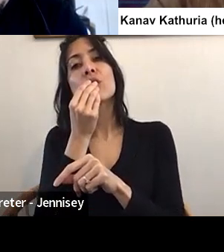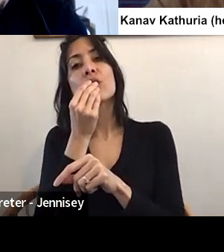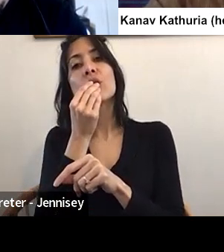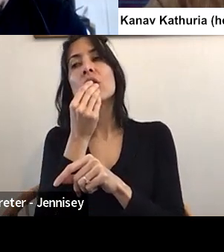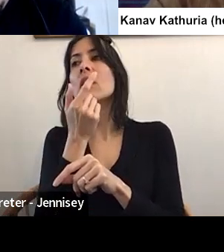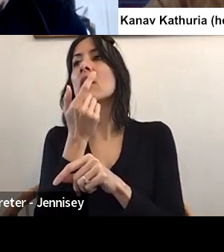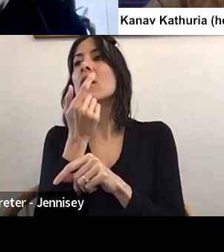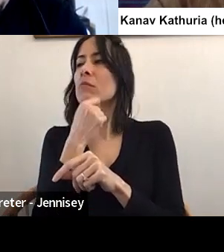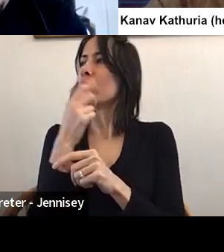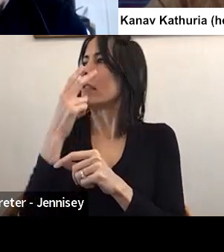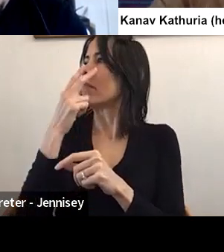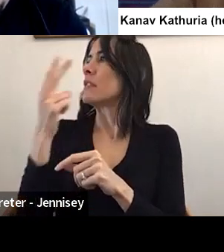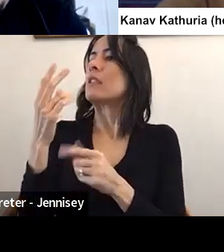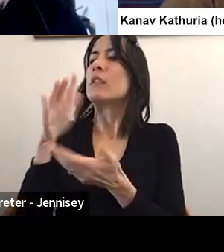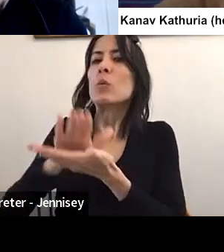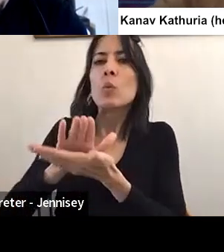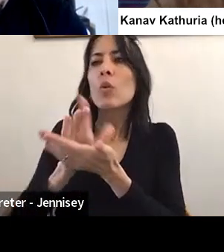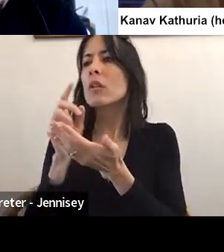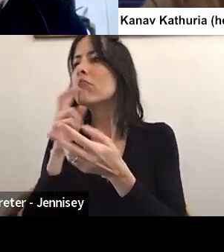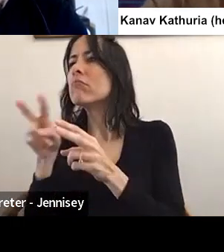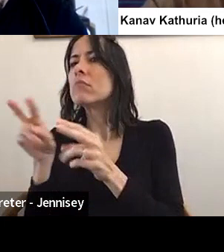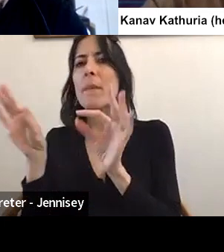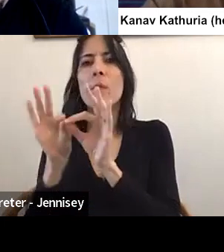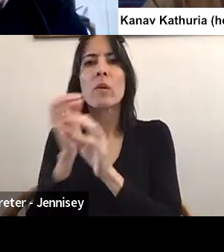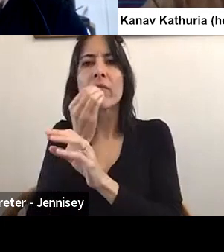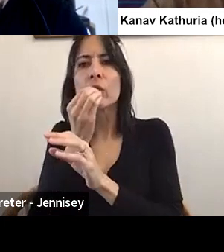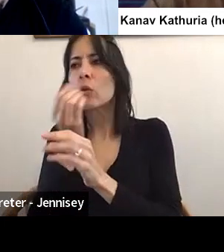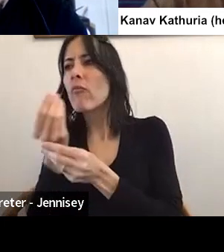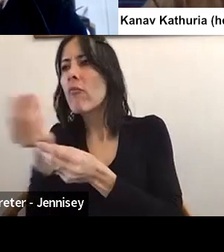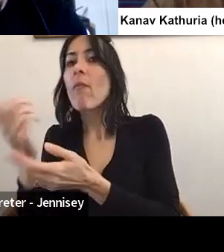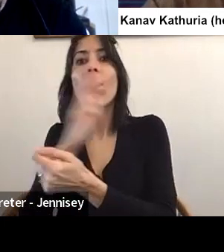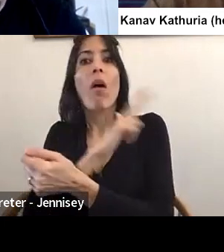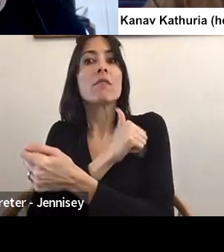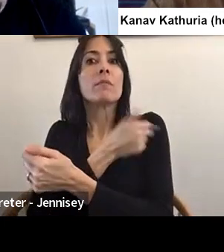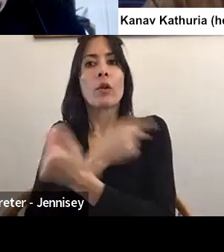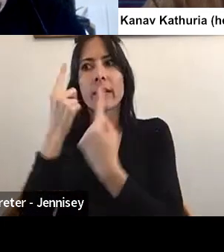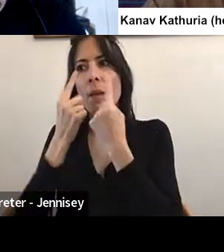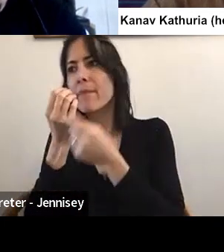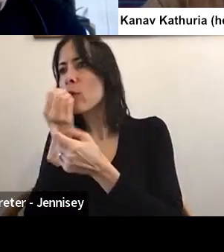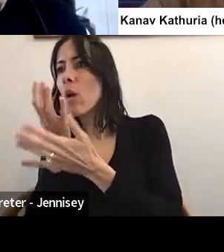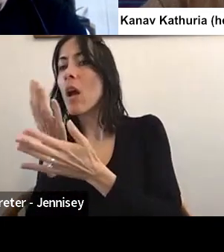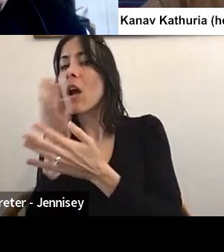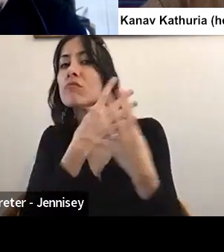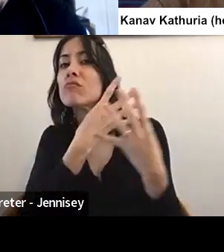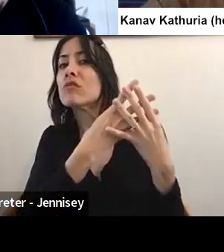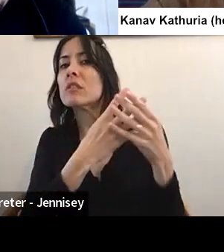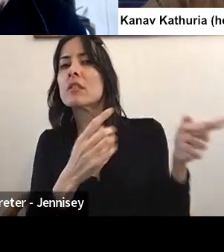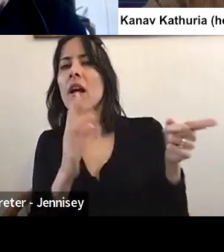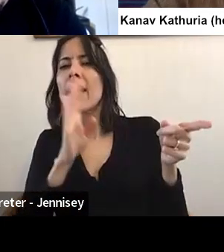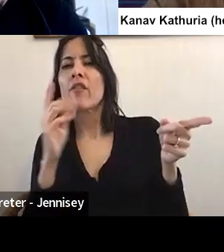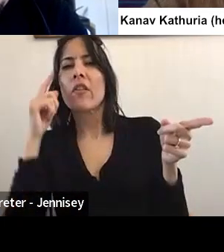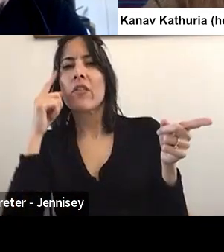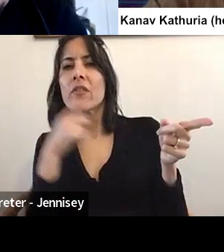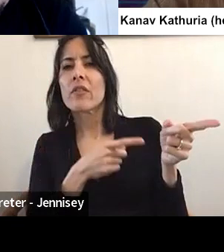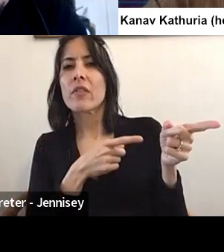look at hospital and schools for the same way. And just really looking at the purpose of prison food as a source of dehumanization is something